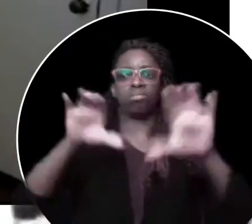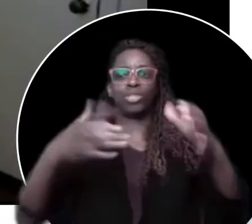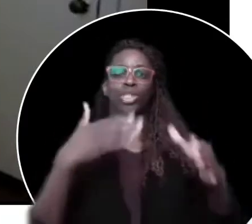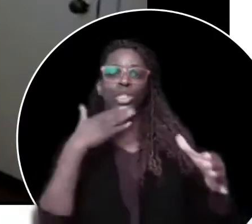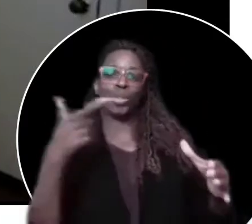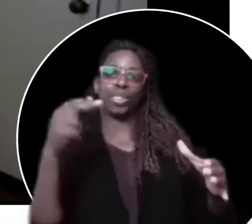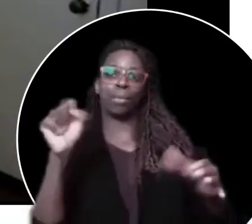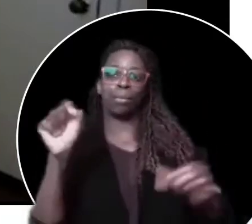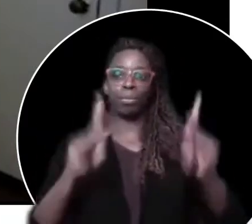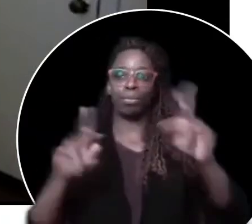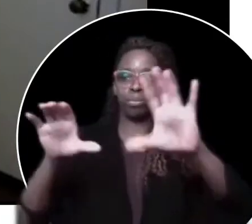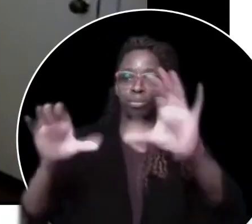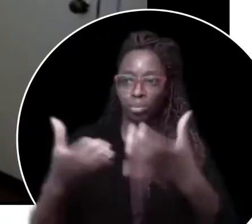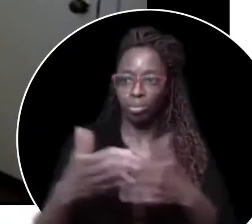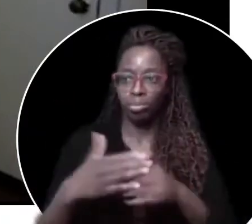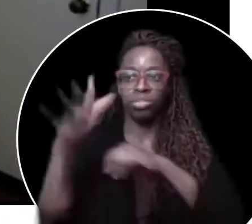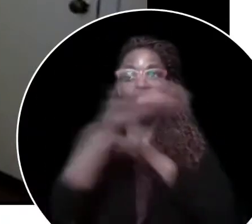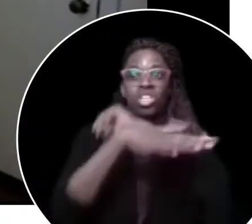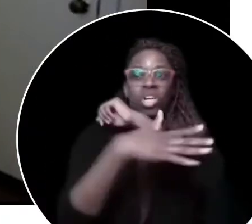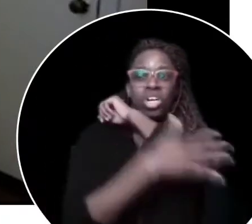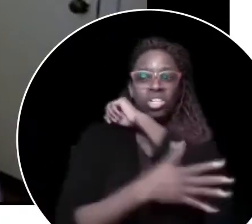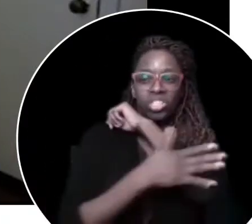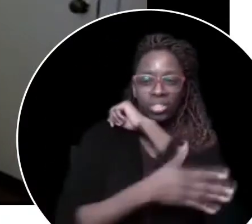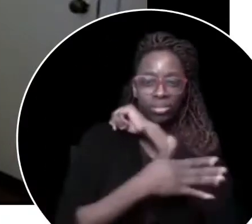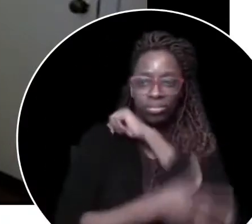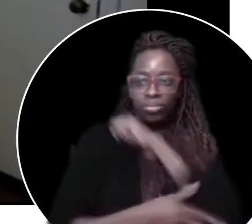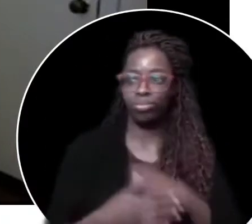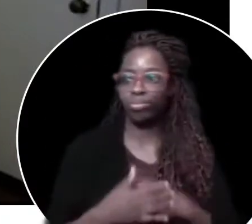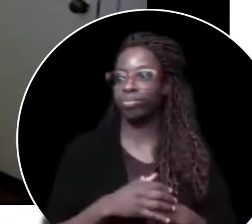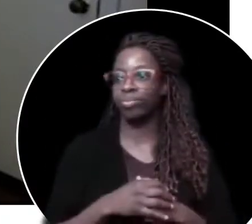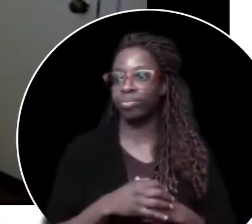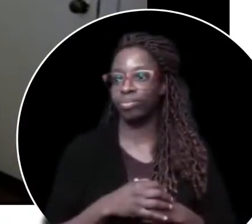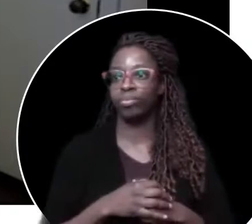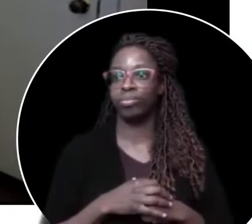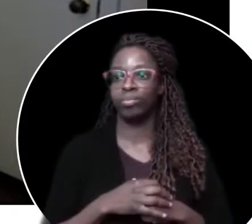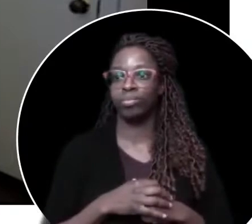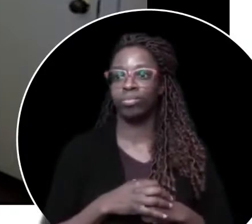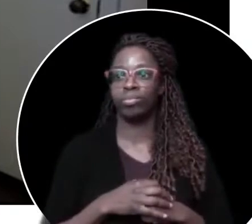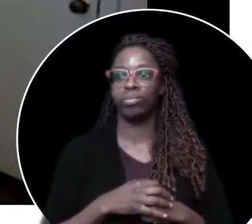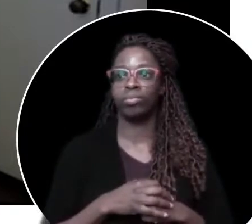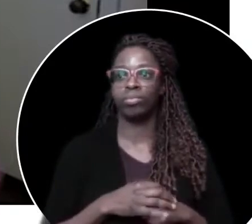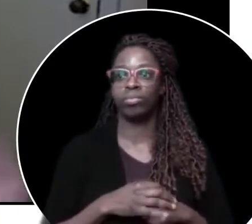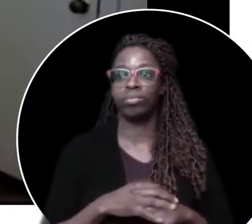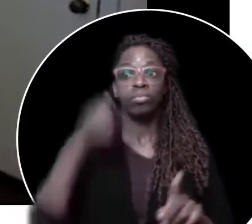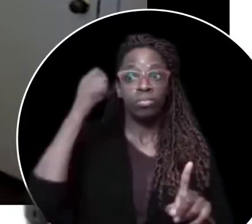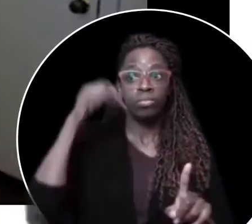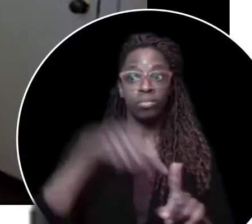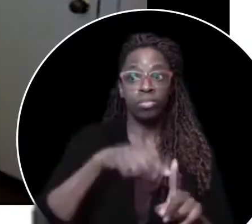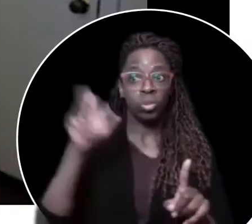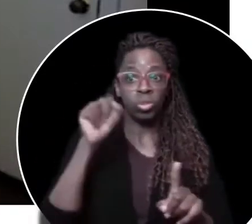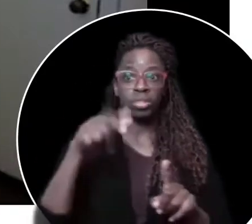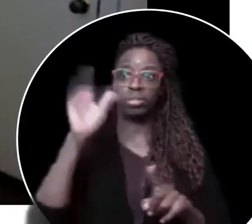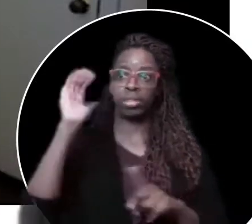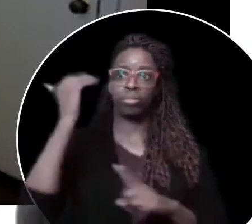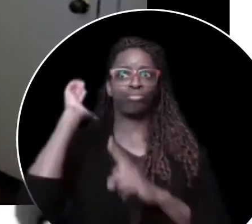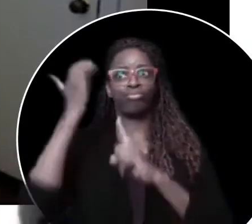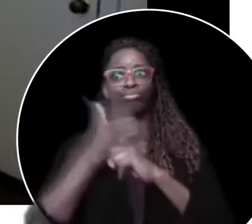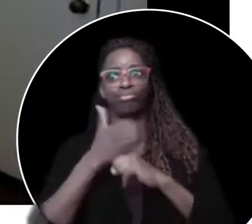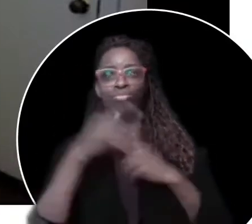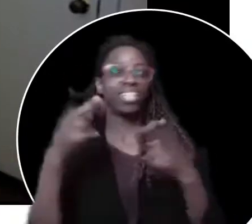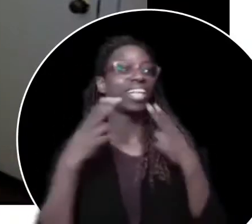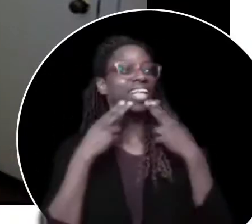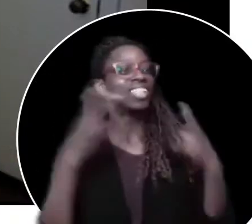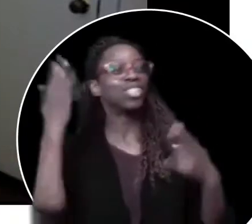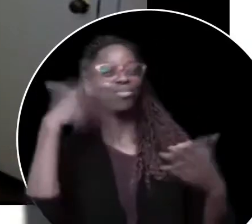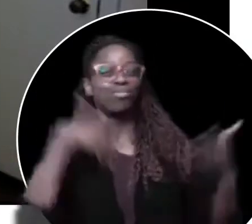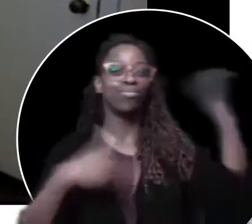vision, the United States is innocent and vulnerable to penetration and needs the defense of the wall built